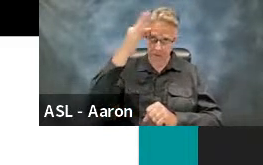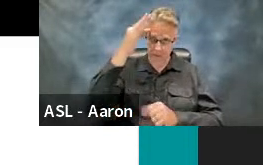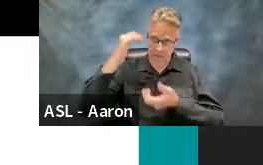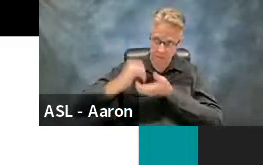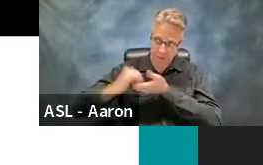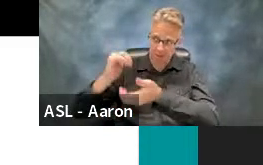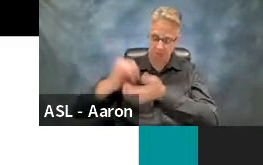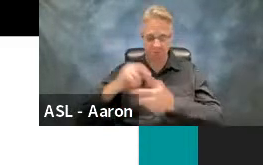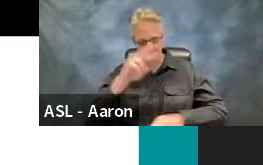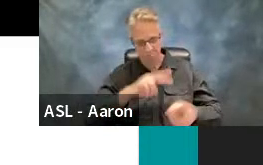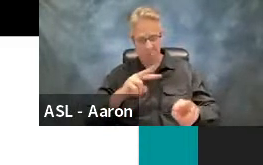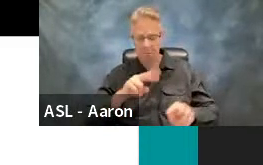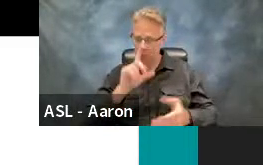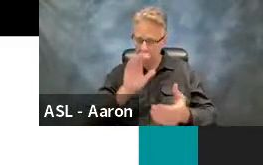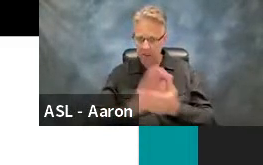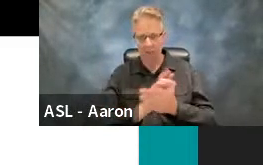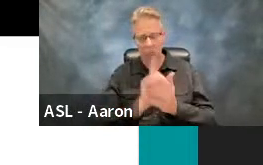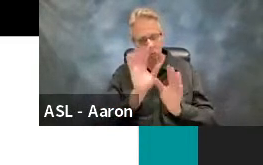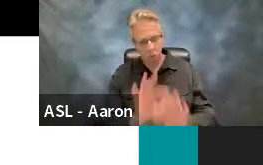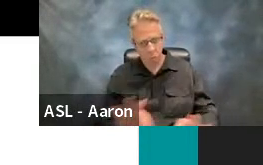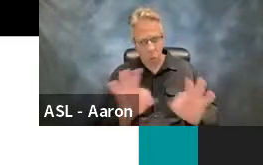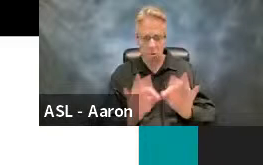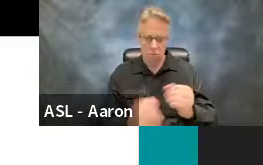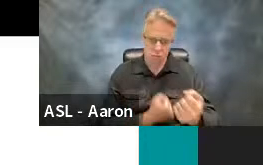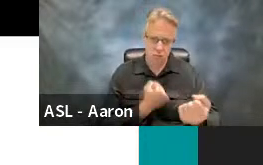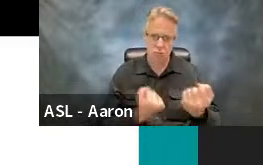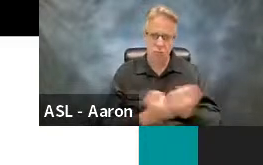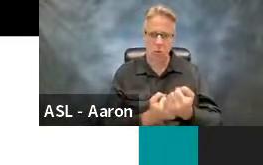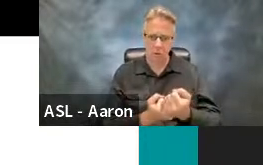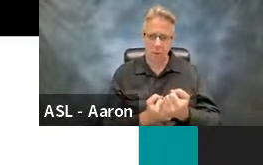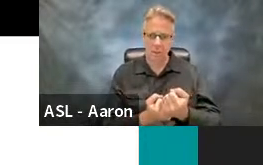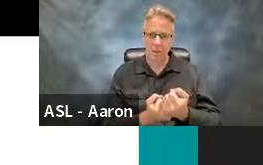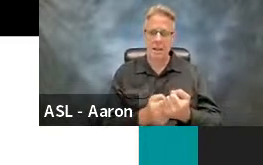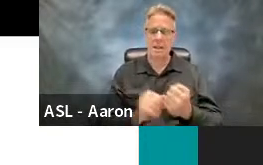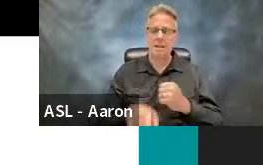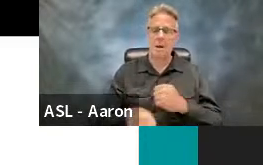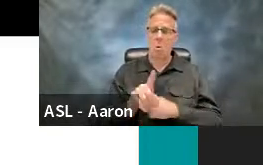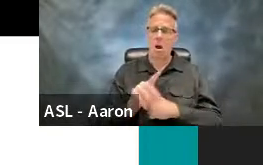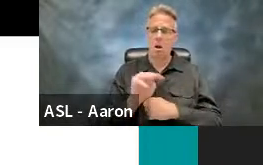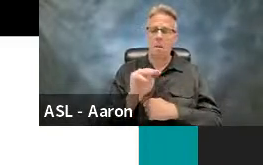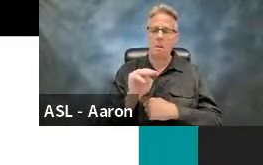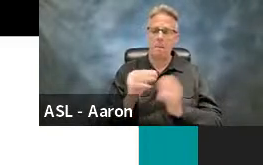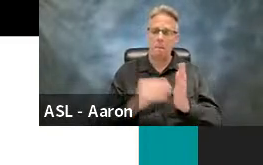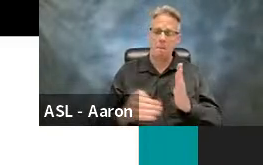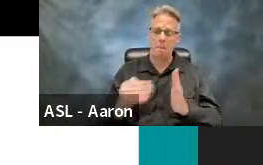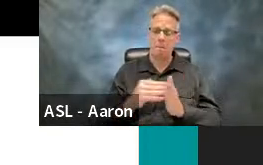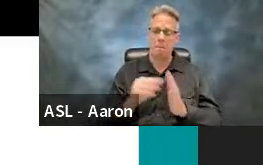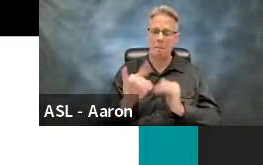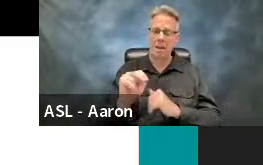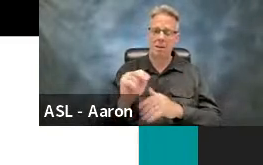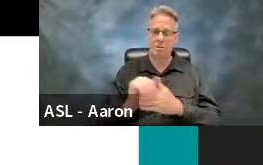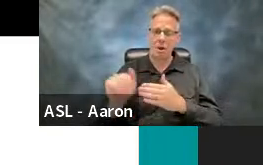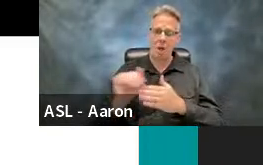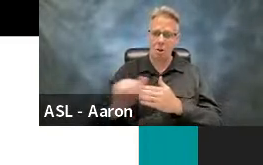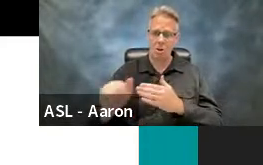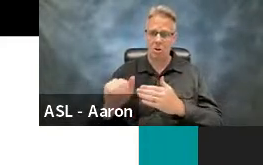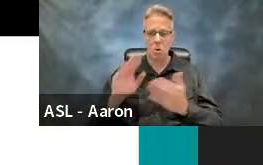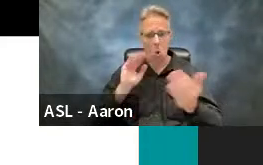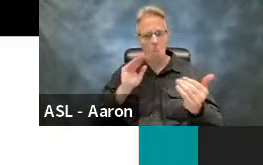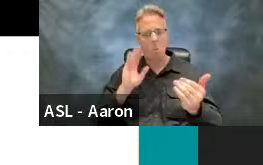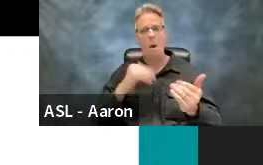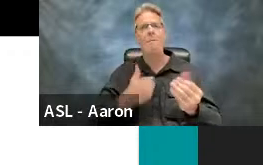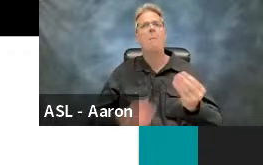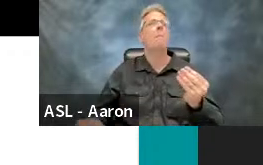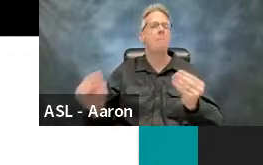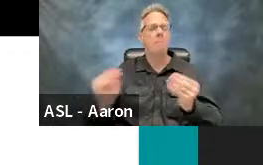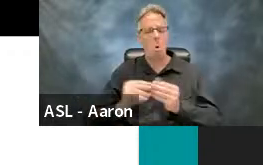believe this is worthy. And this $1 million is just the first of what we hope to be many